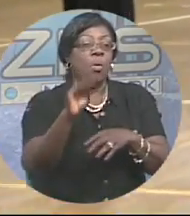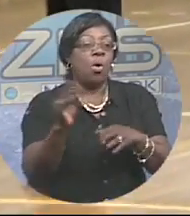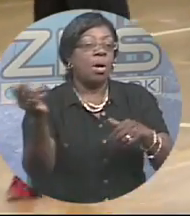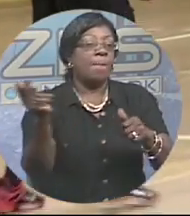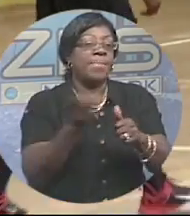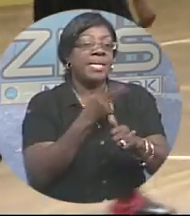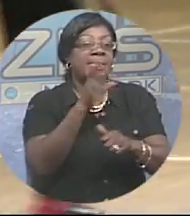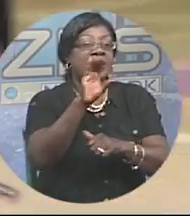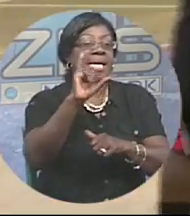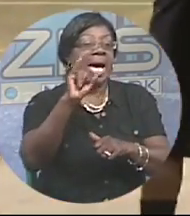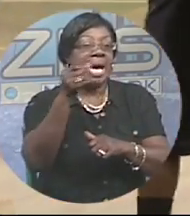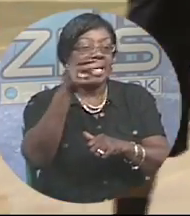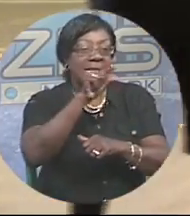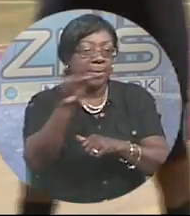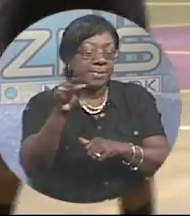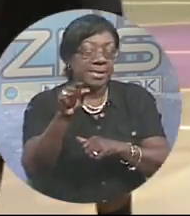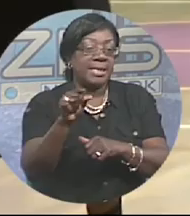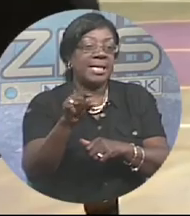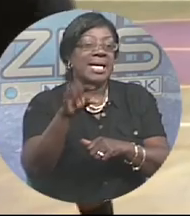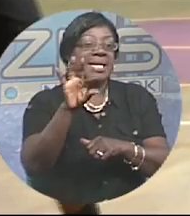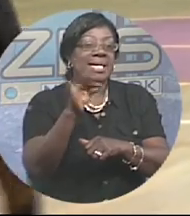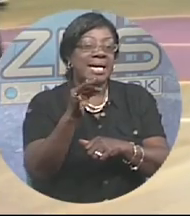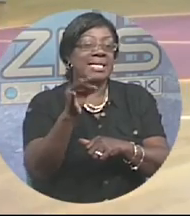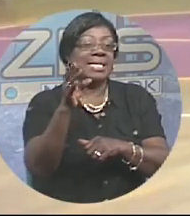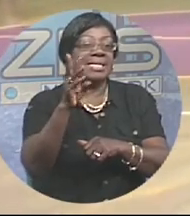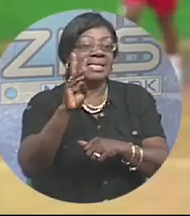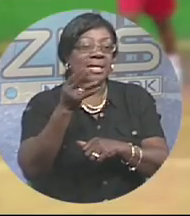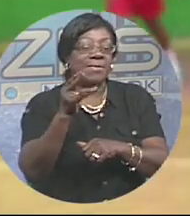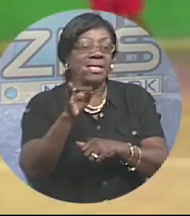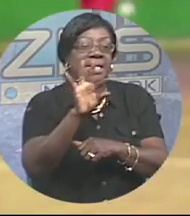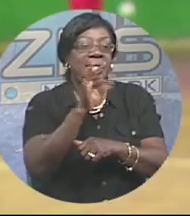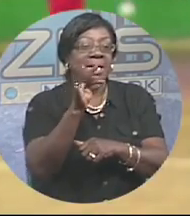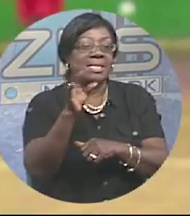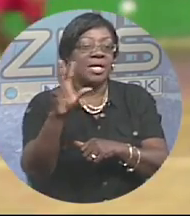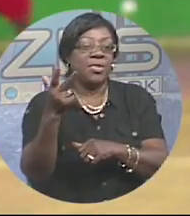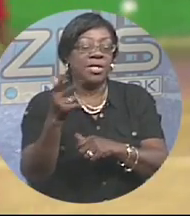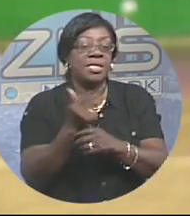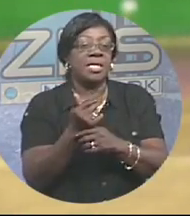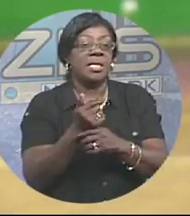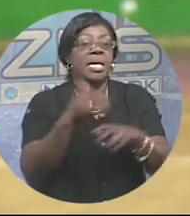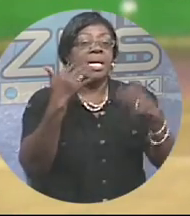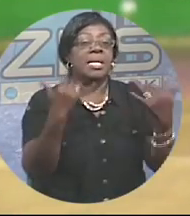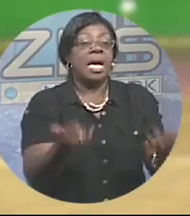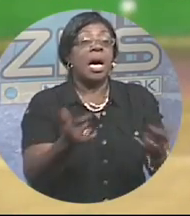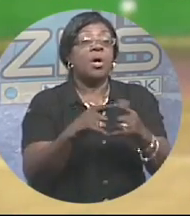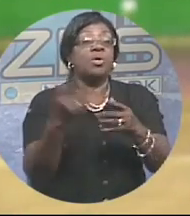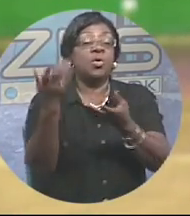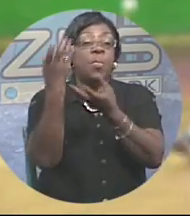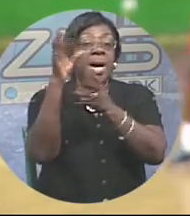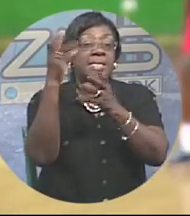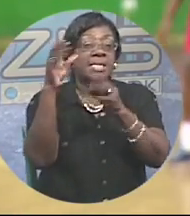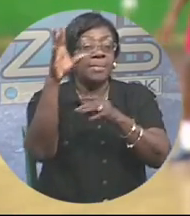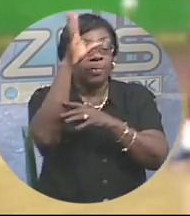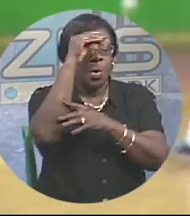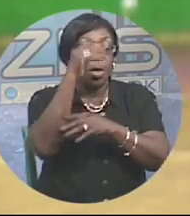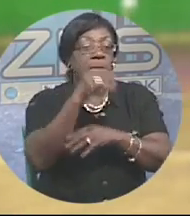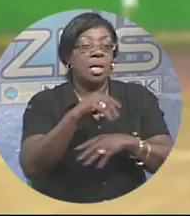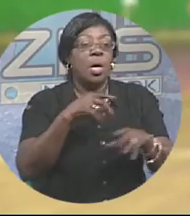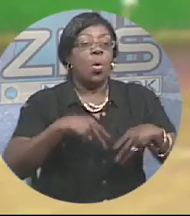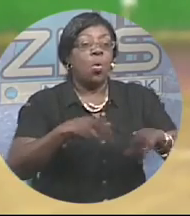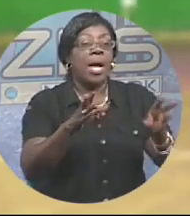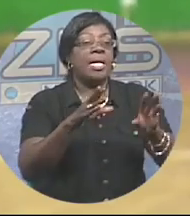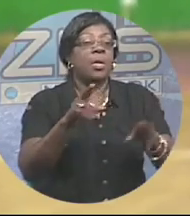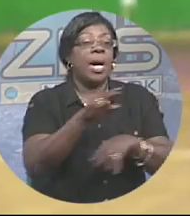in two sets, 19-17, 19-13. Shifting gears to basketball, Florida Memorial College. Well, they were at the